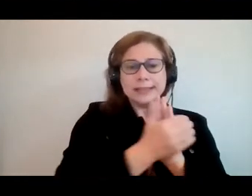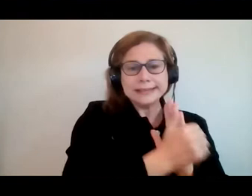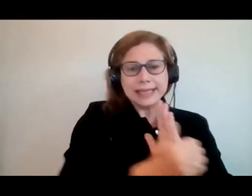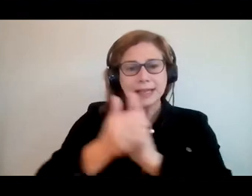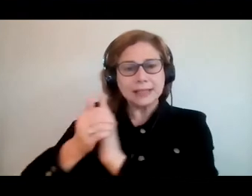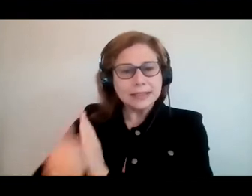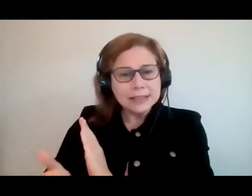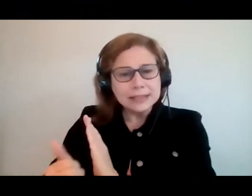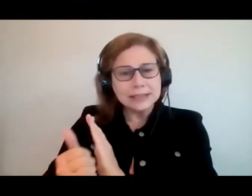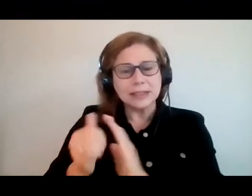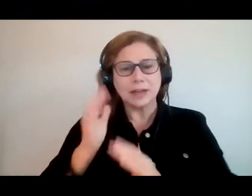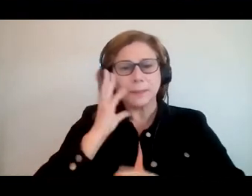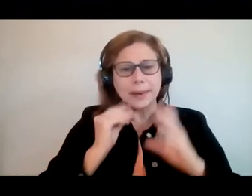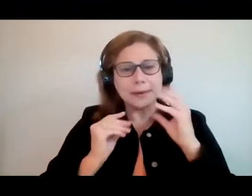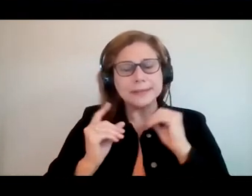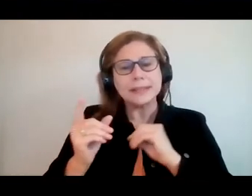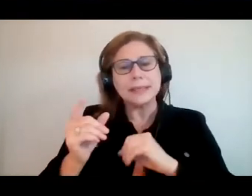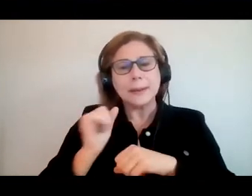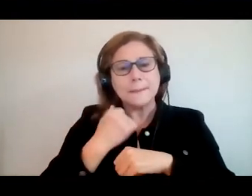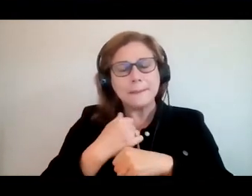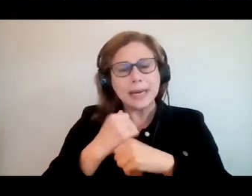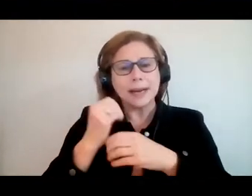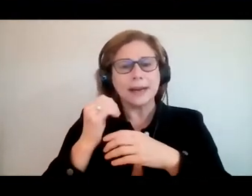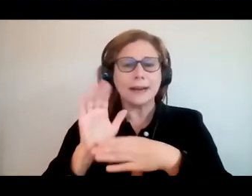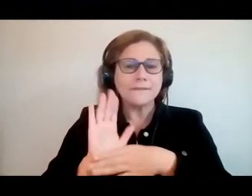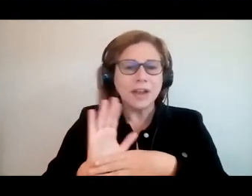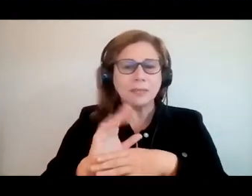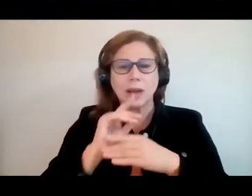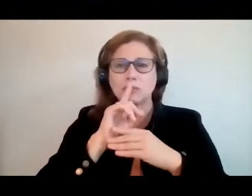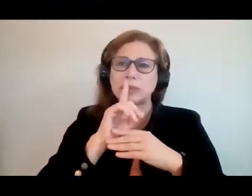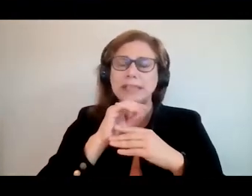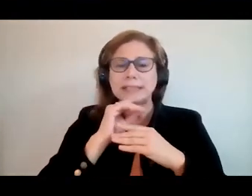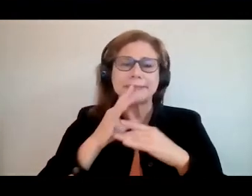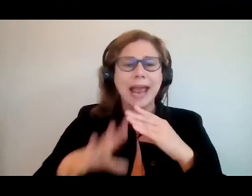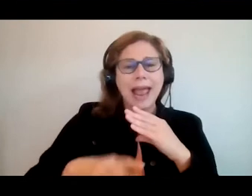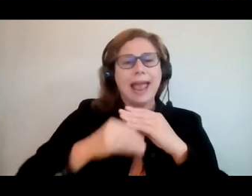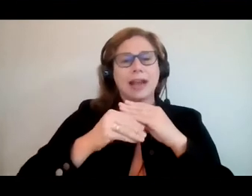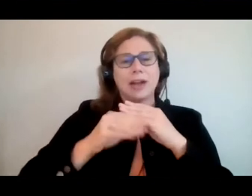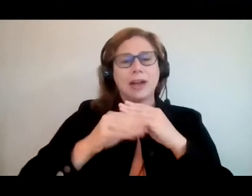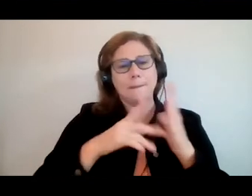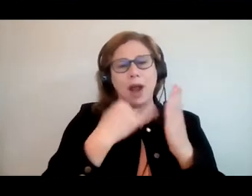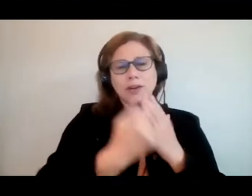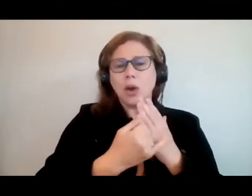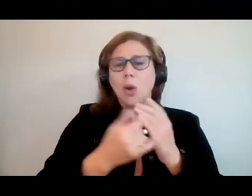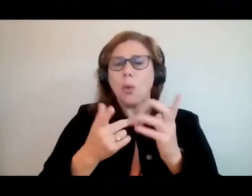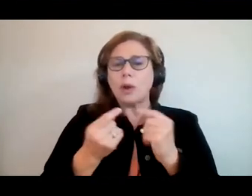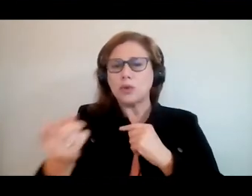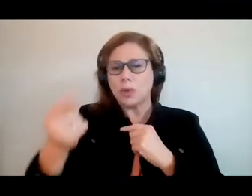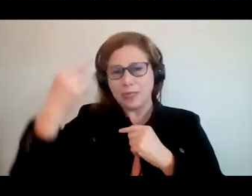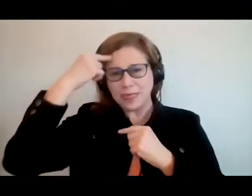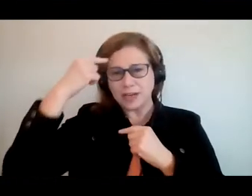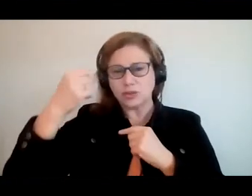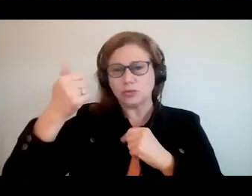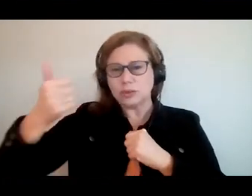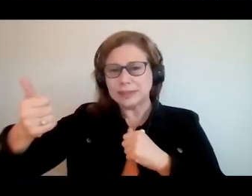know, filmmaking kind of enhance the project? What do you think you each brought to the project? And then sort of